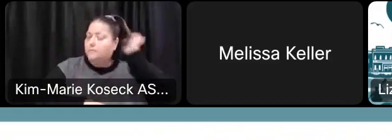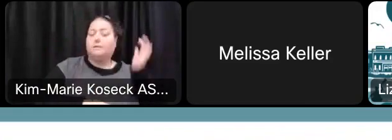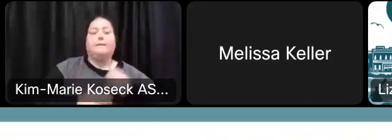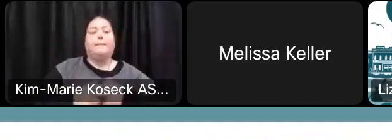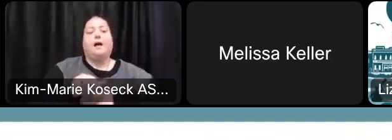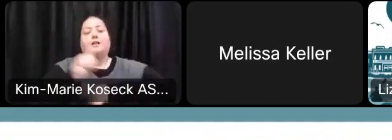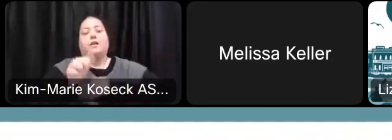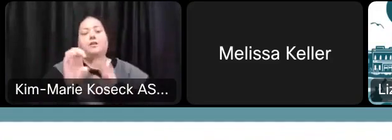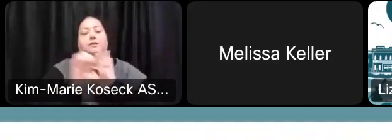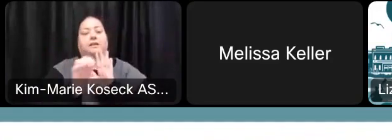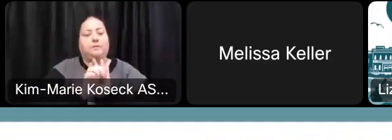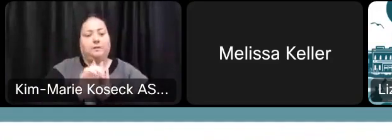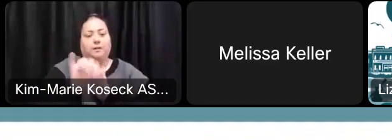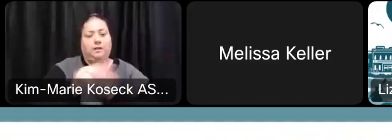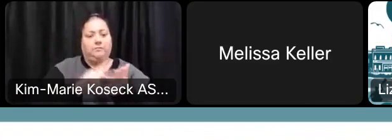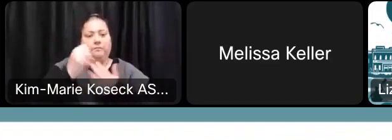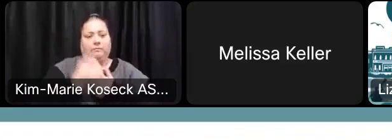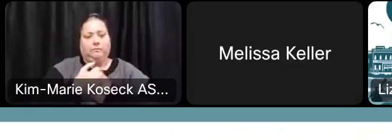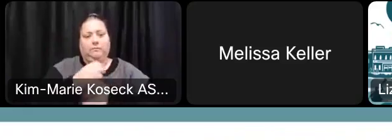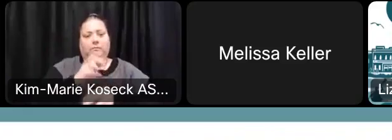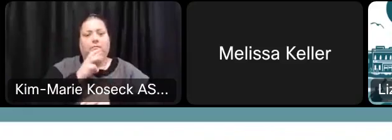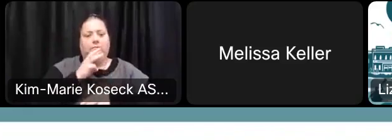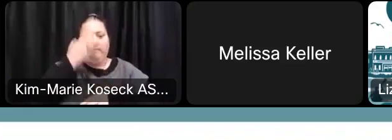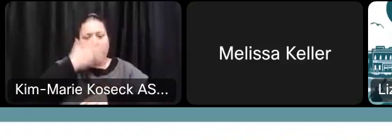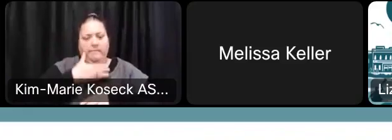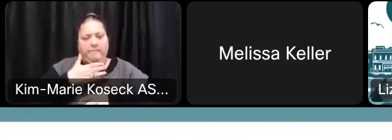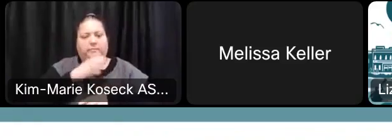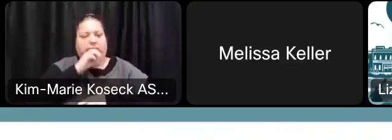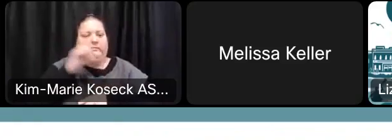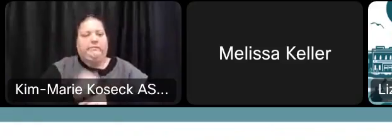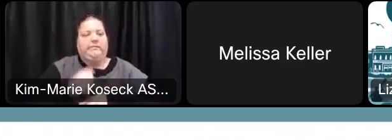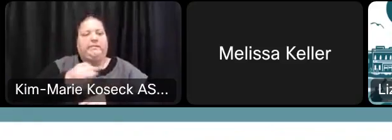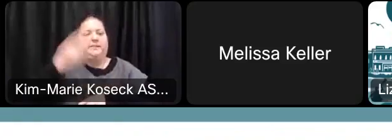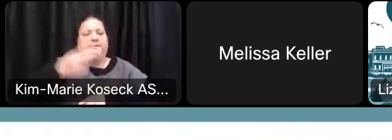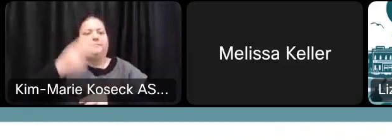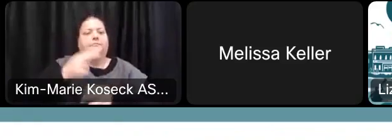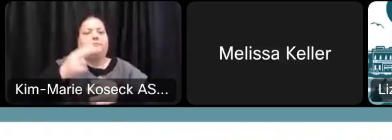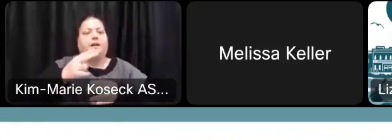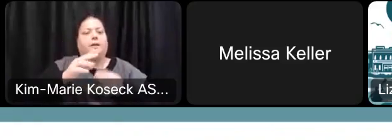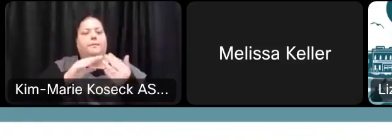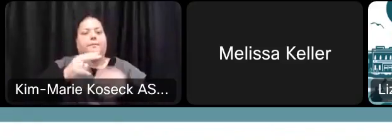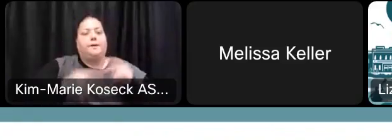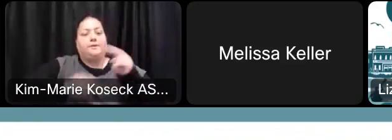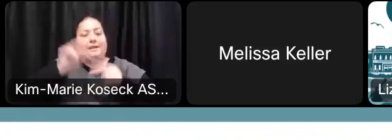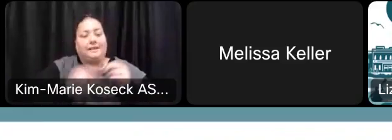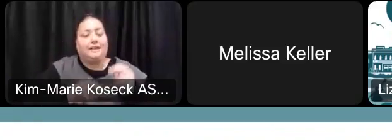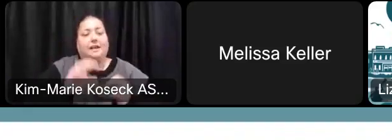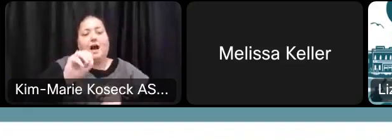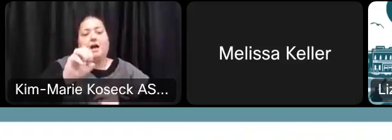Just another example, this project is right on the waterfront. It's the oldest historic building in Oswego, so it serves